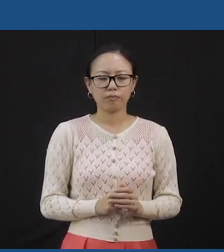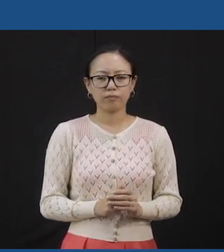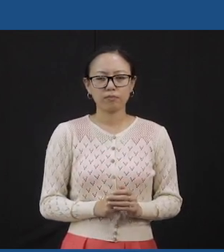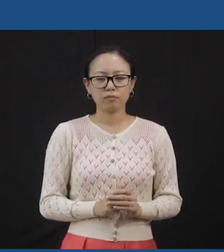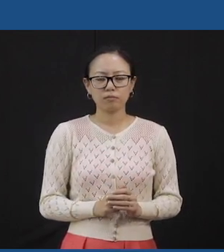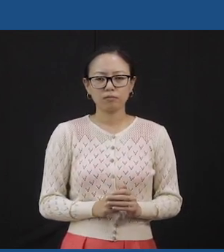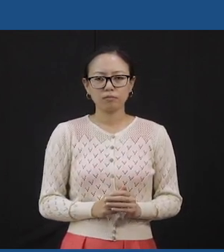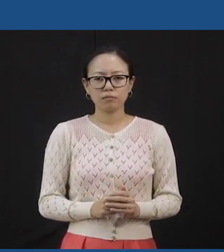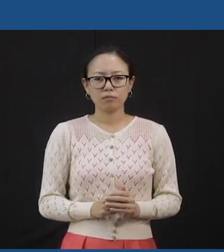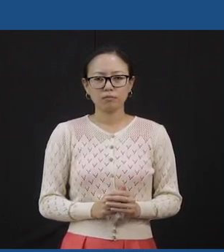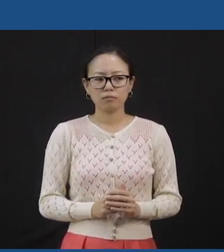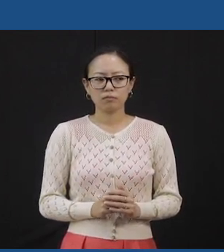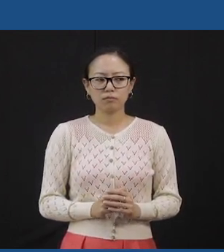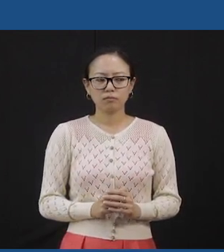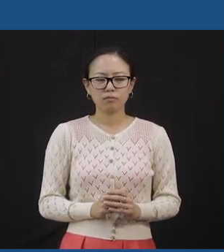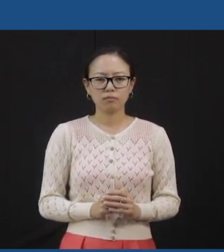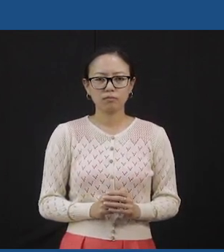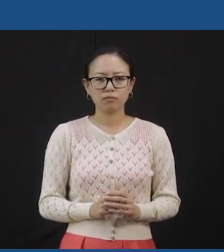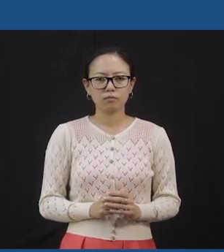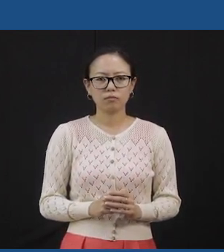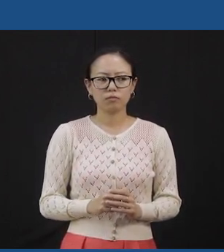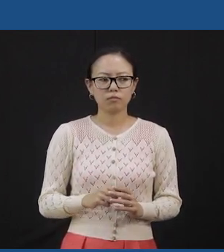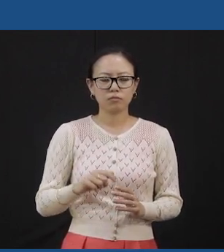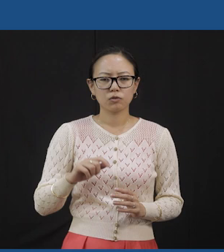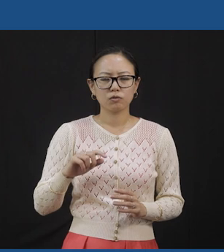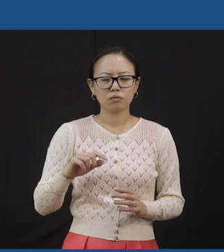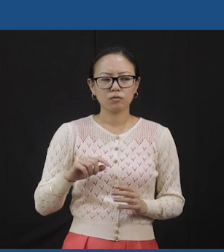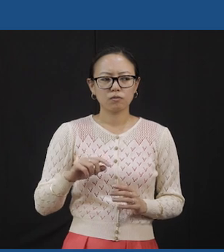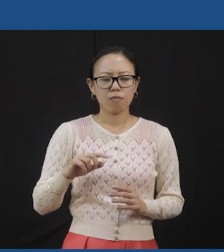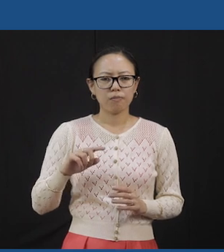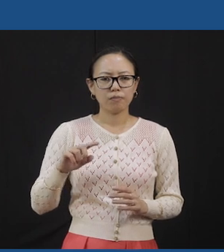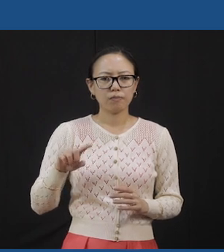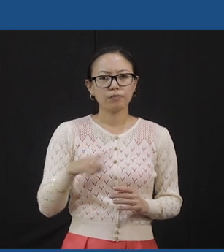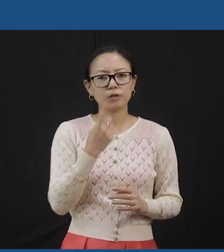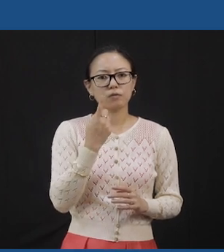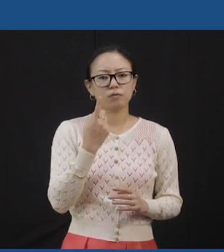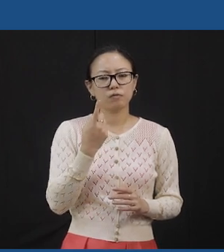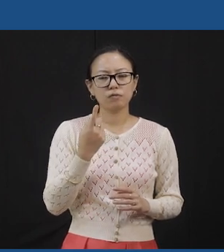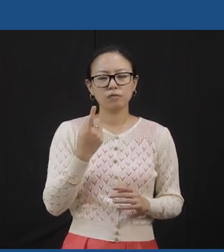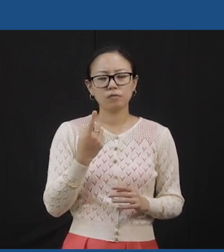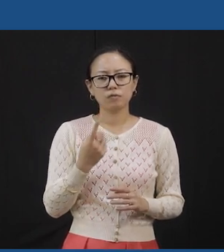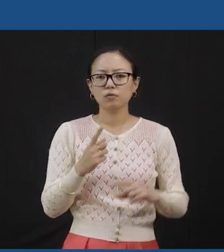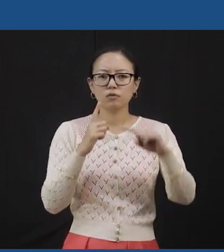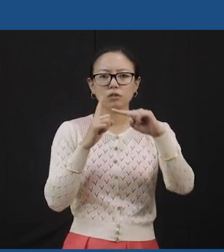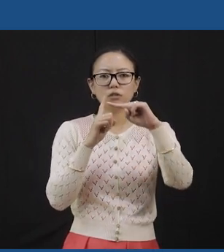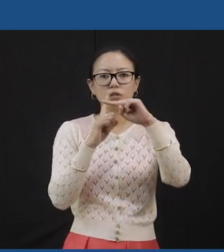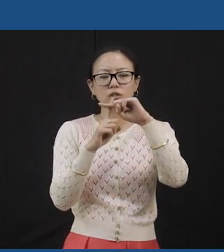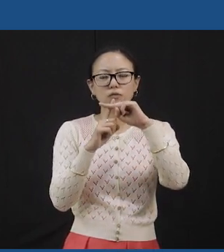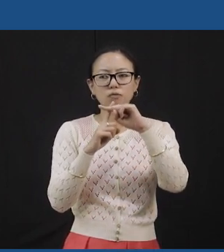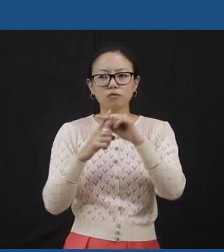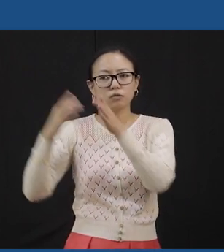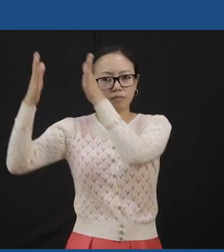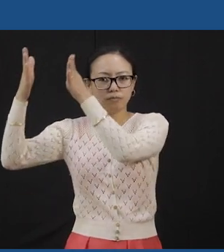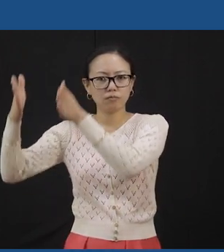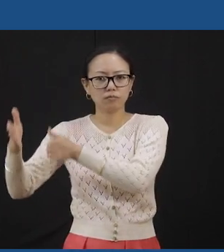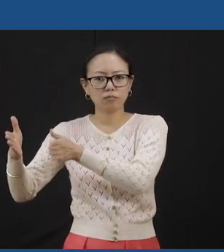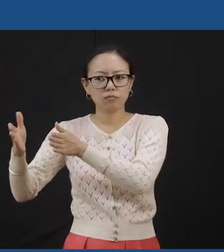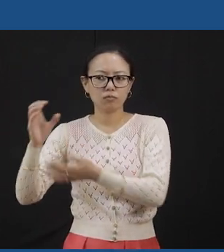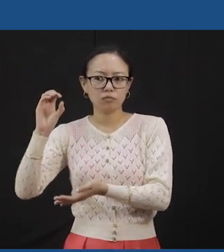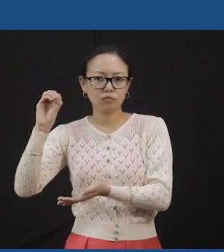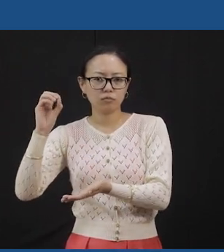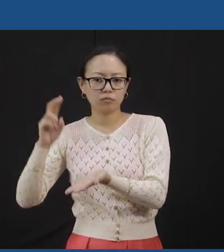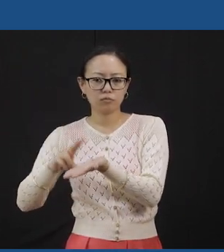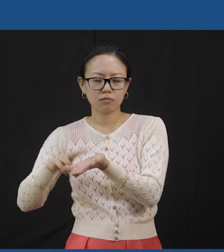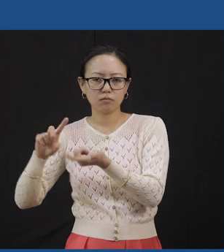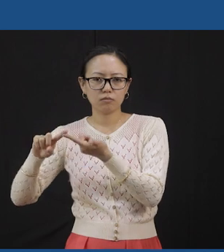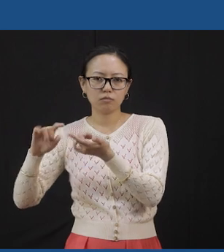100. So you first add it up, you always start it up from ones, from the right. And addition can be